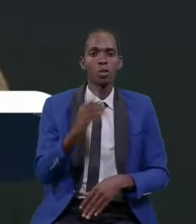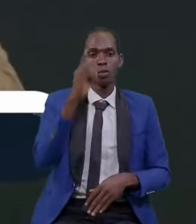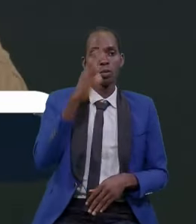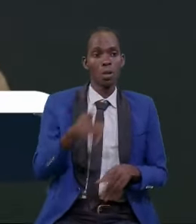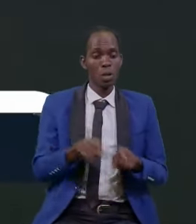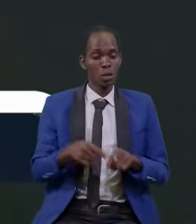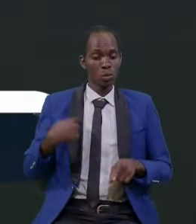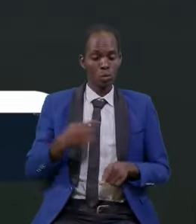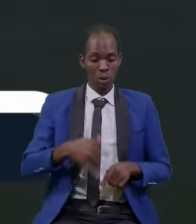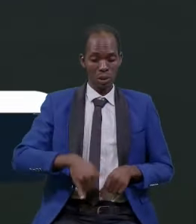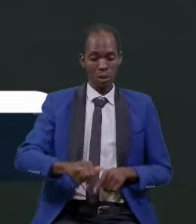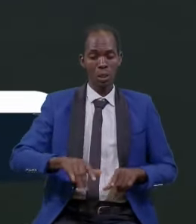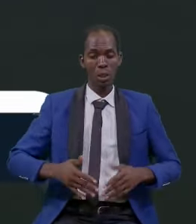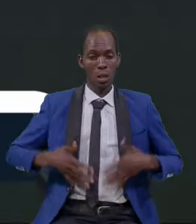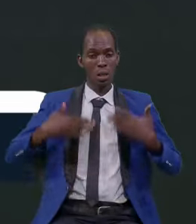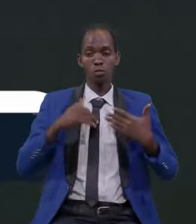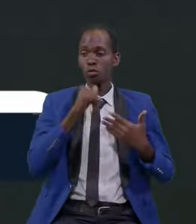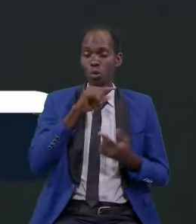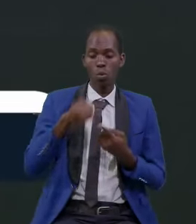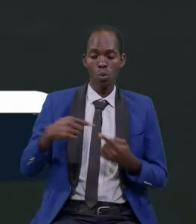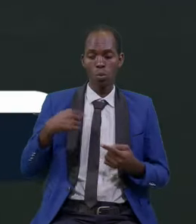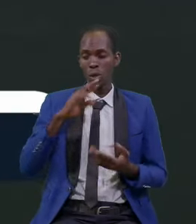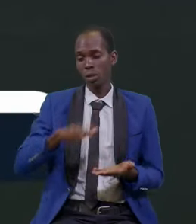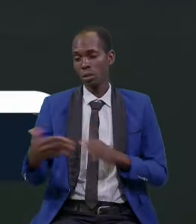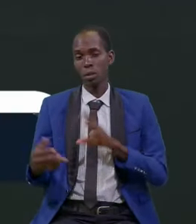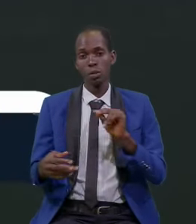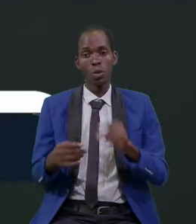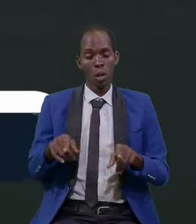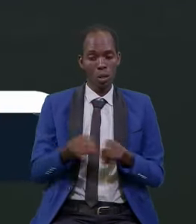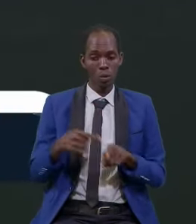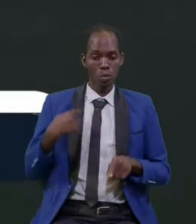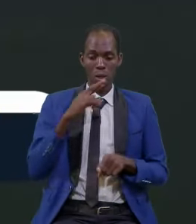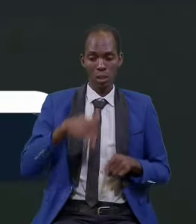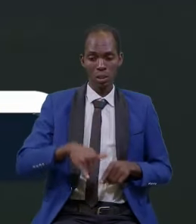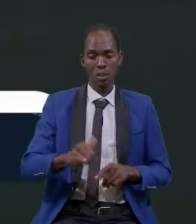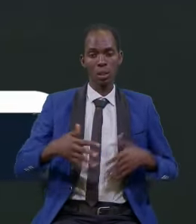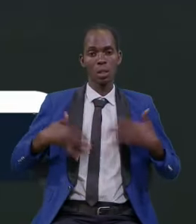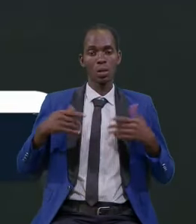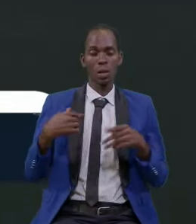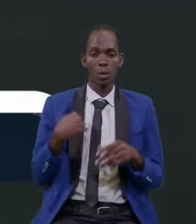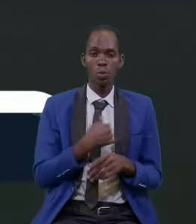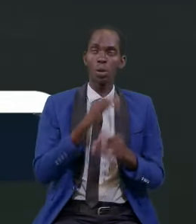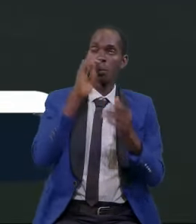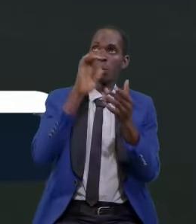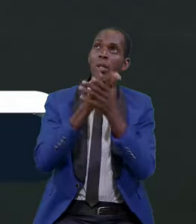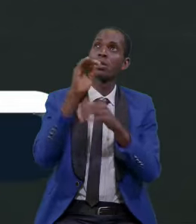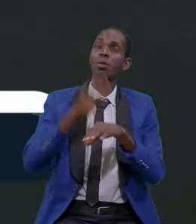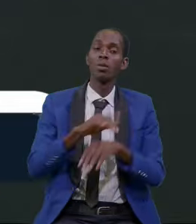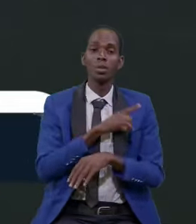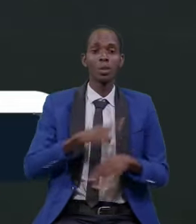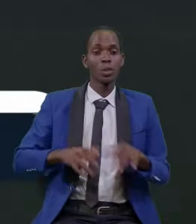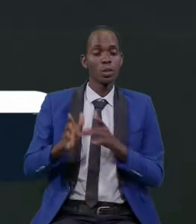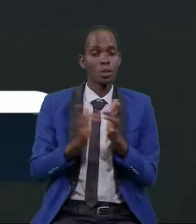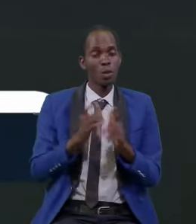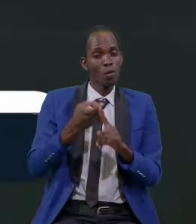have died, while we're yet alive, we believe on the Lord Jesus Christ. And from that moment of believing on the